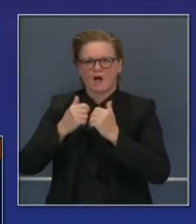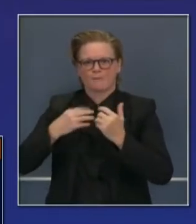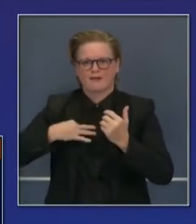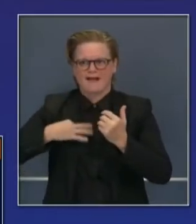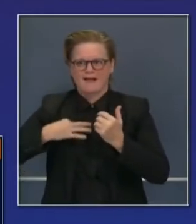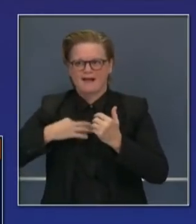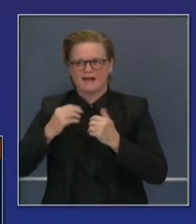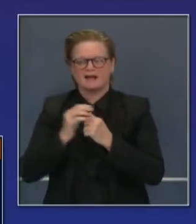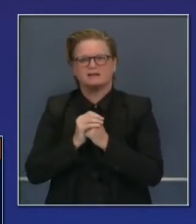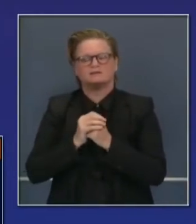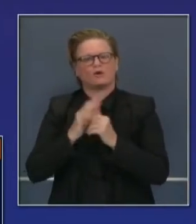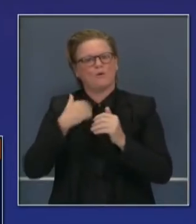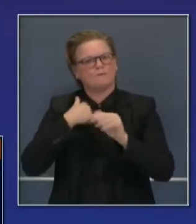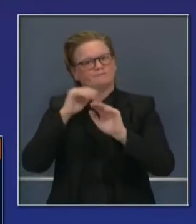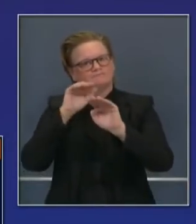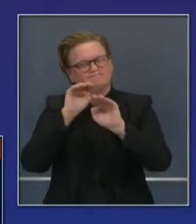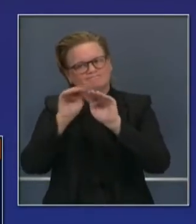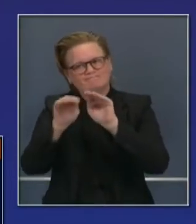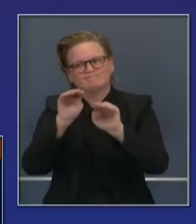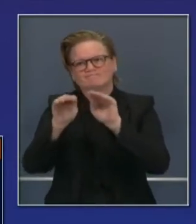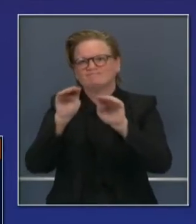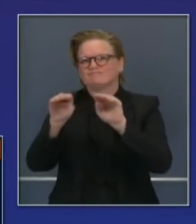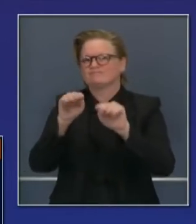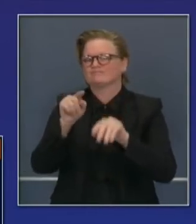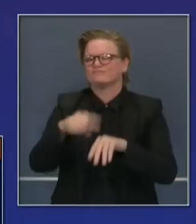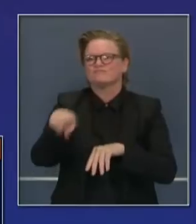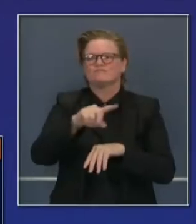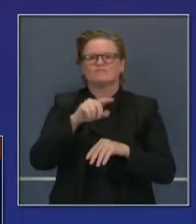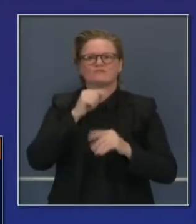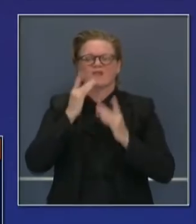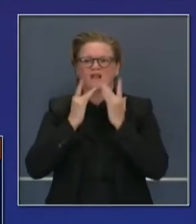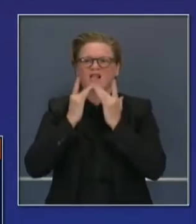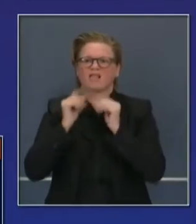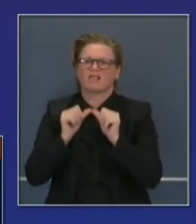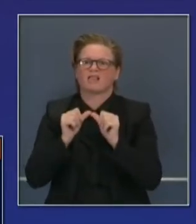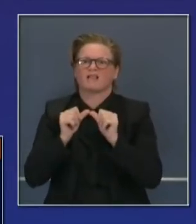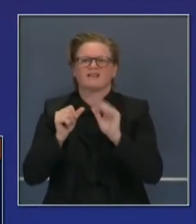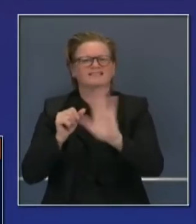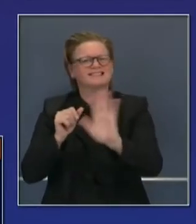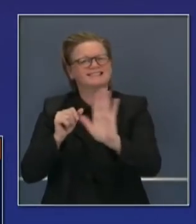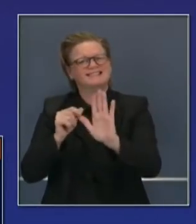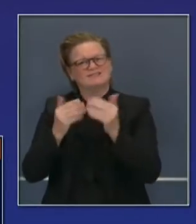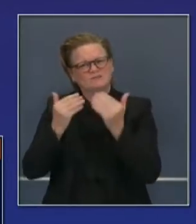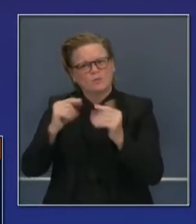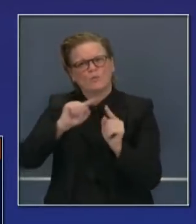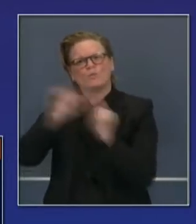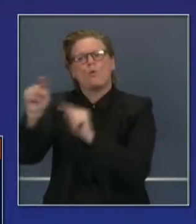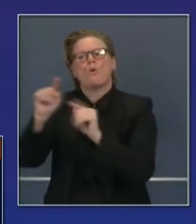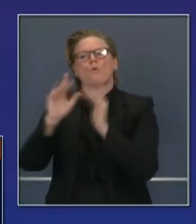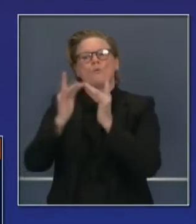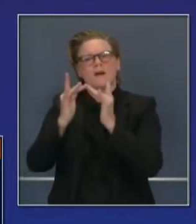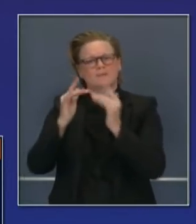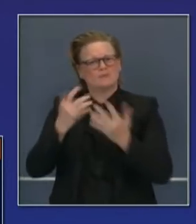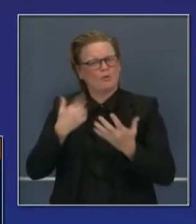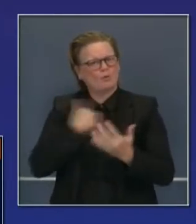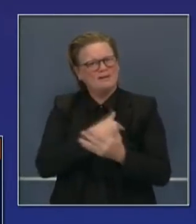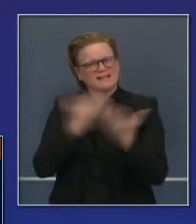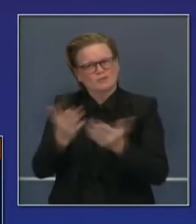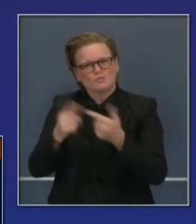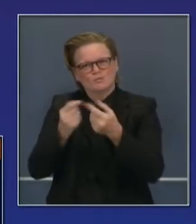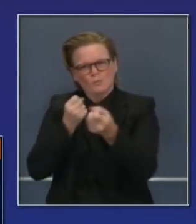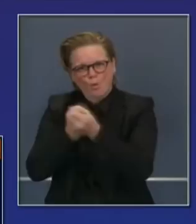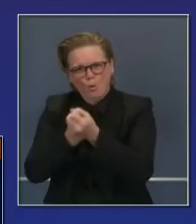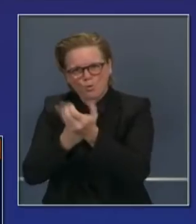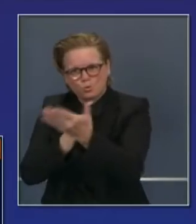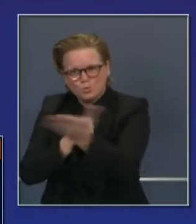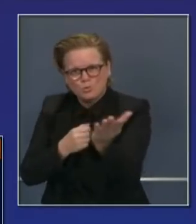just getting started in terms of the business relief and business support. We are looking across sectors, particularly those